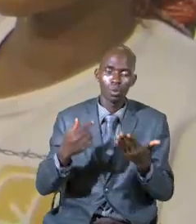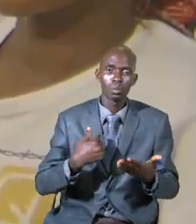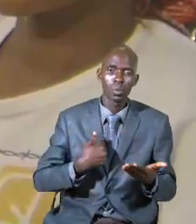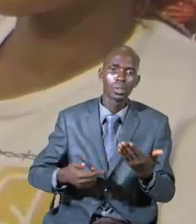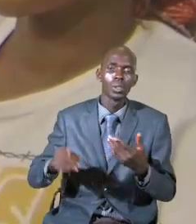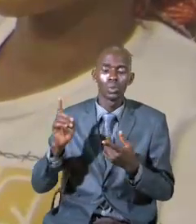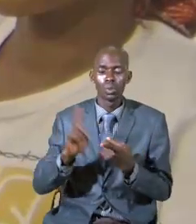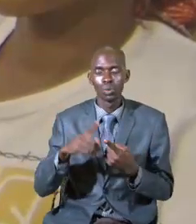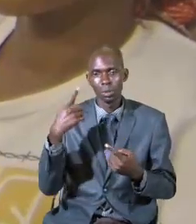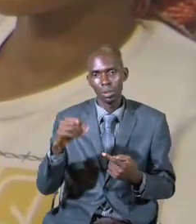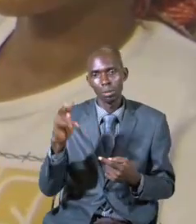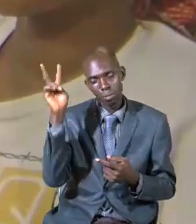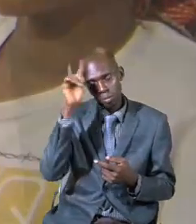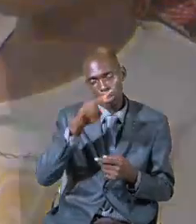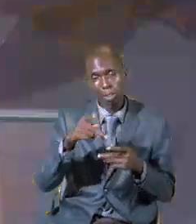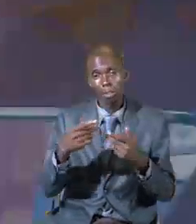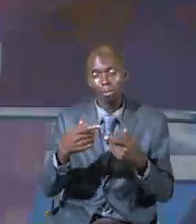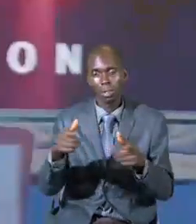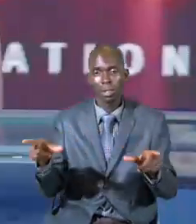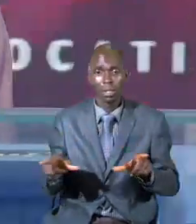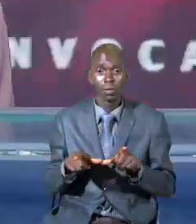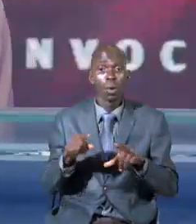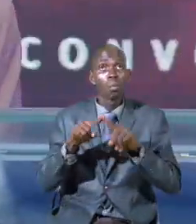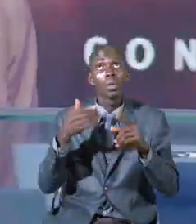have been a mediocre, thank God from